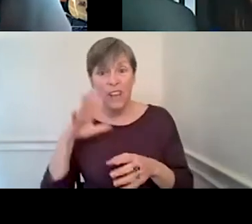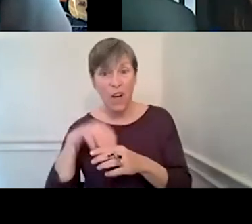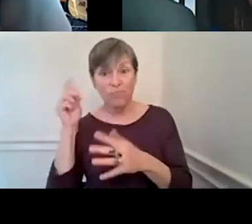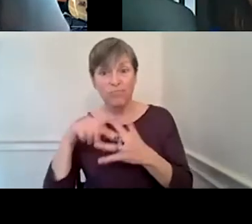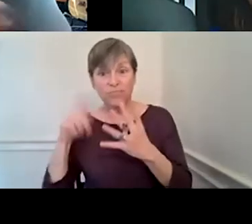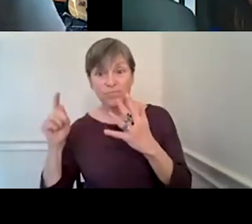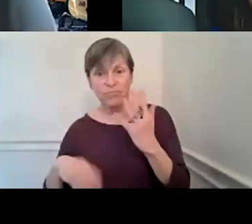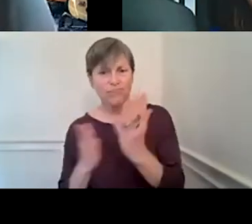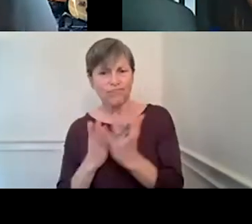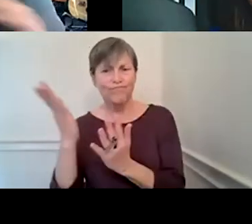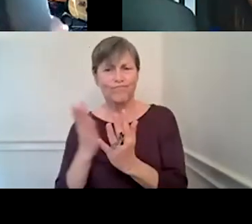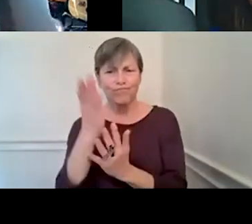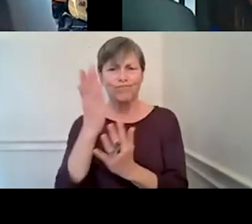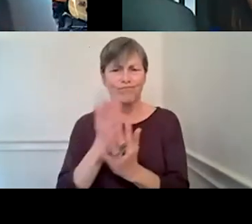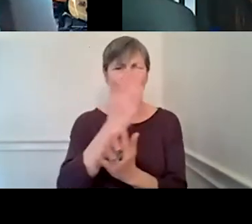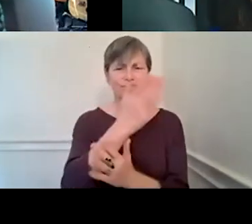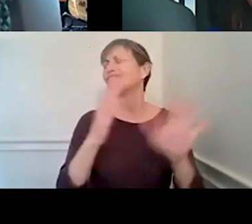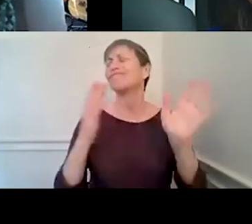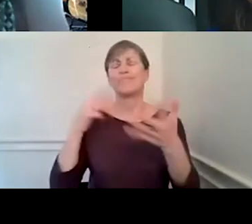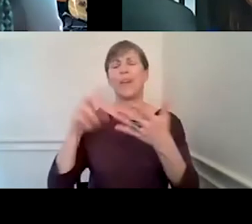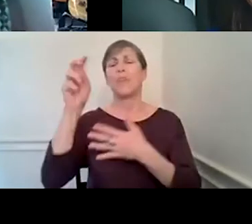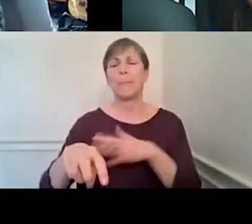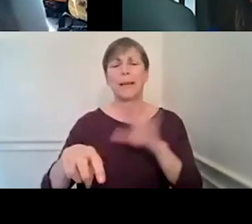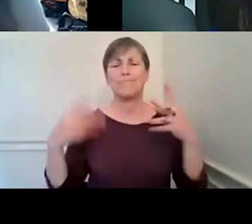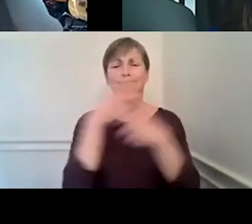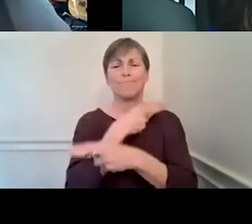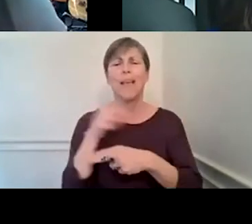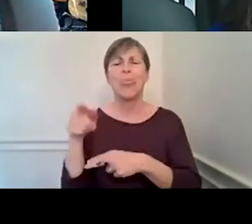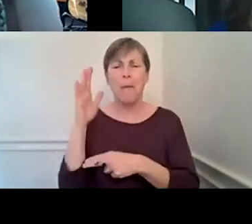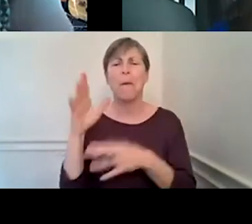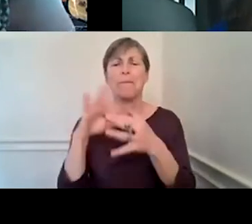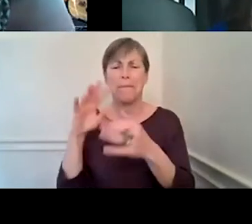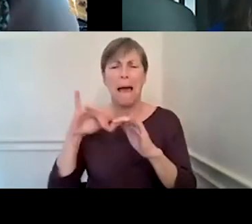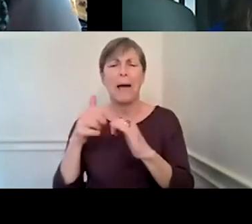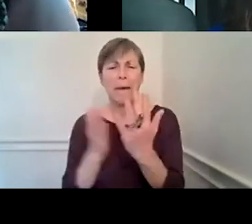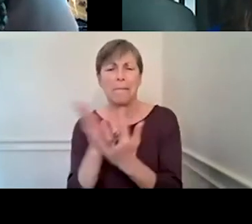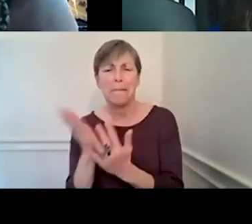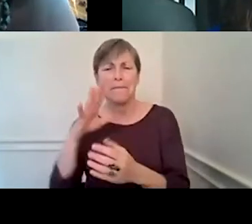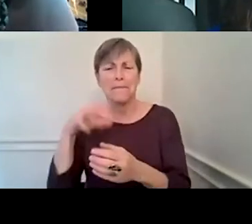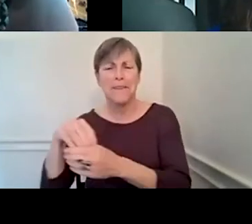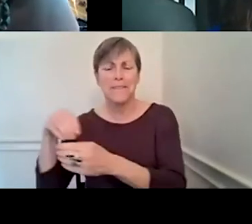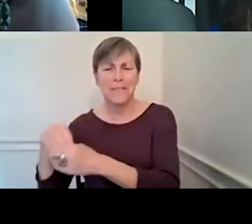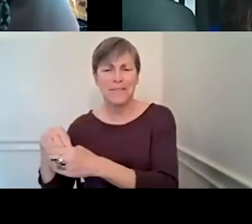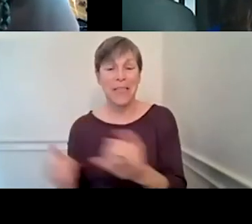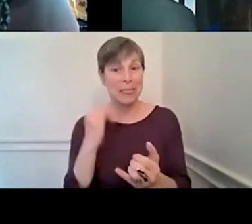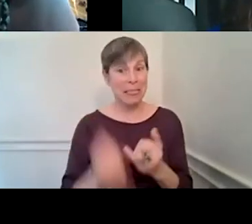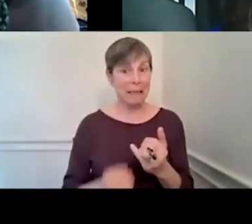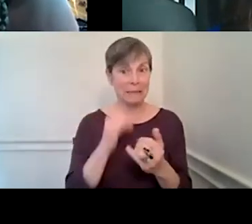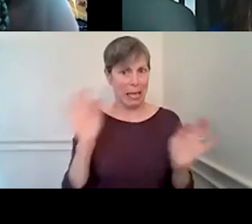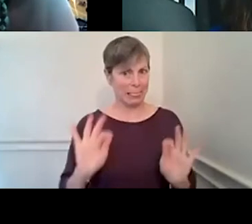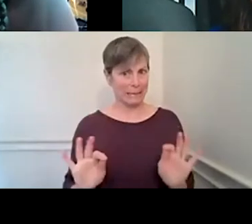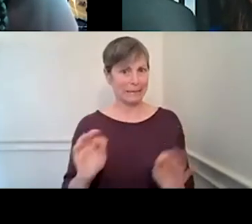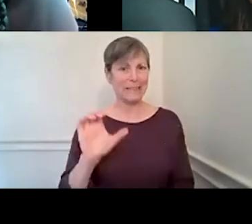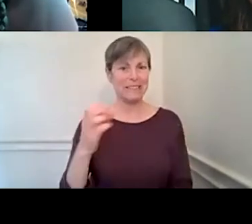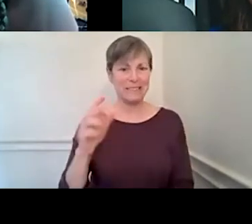things they're doing. And I'm getting ahead of myself because they're going to talk about it all. Okay, and last but certainly not least, Chet Watson. Chet's